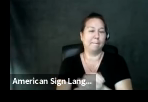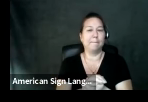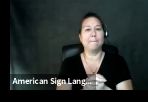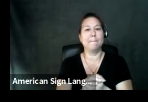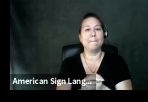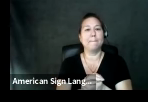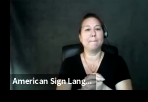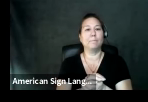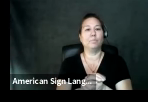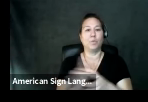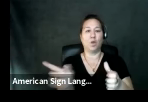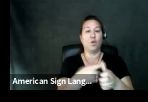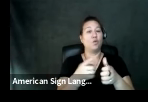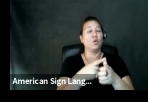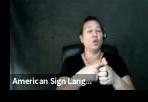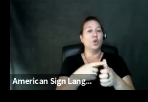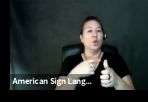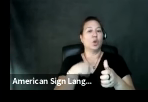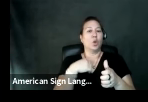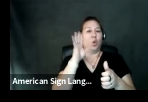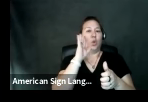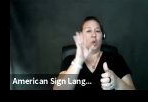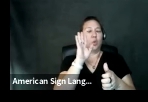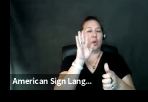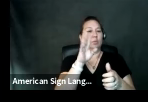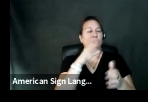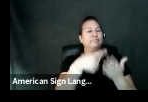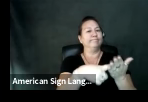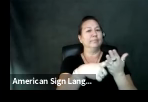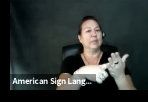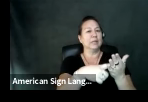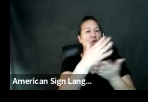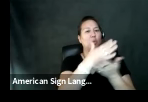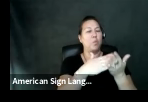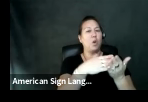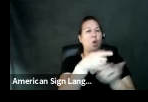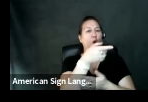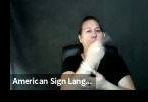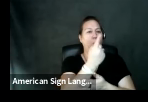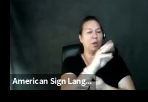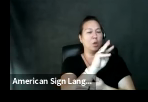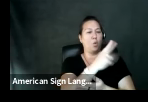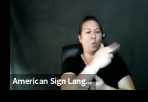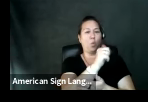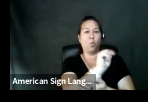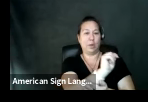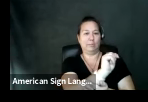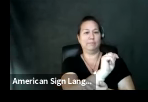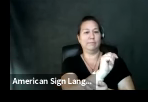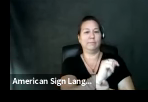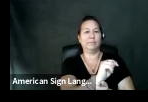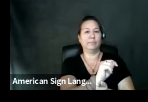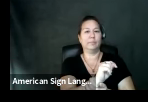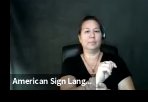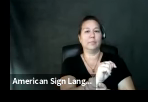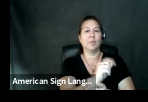All right, so we're first going to be moving kind of into part one of the what. So the first step of the what is really looking into those